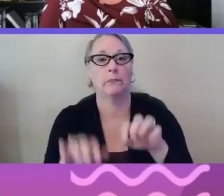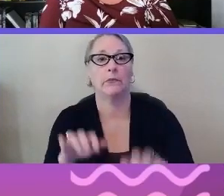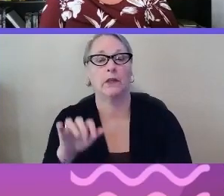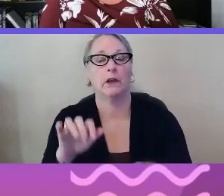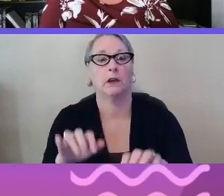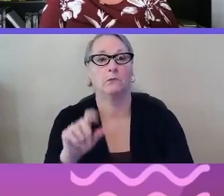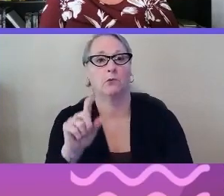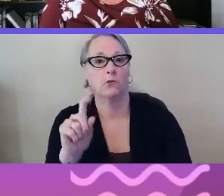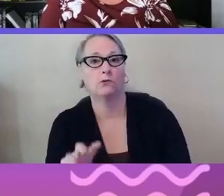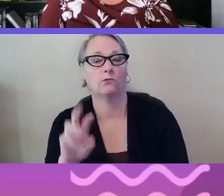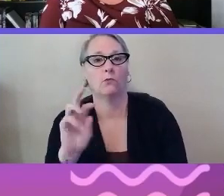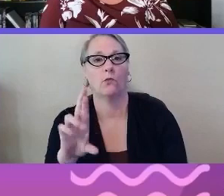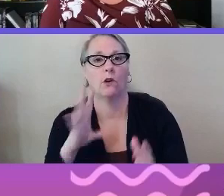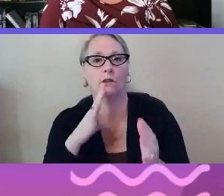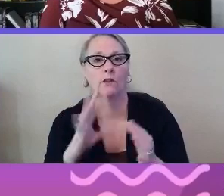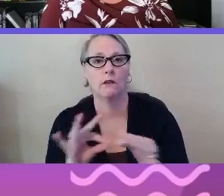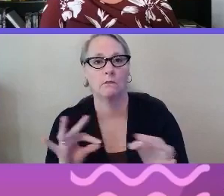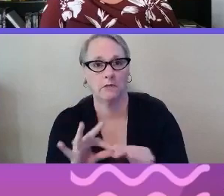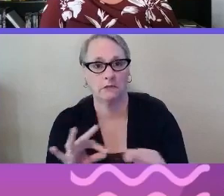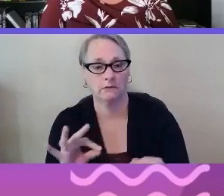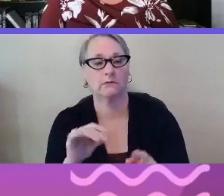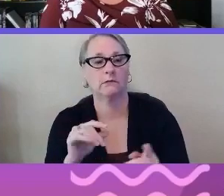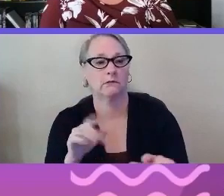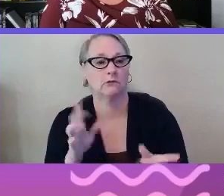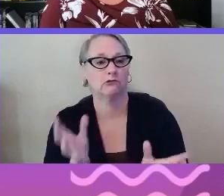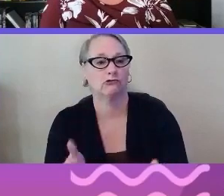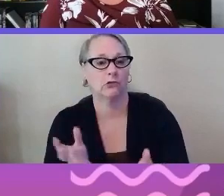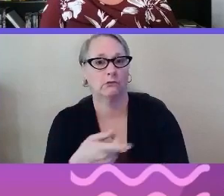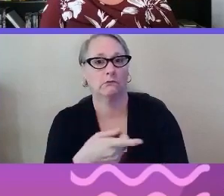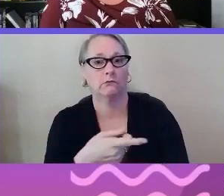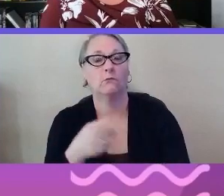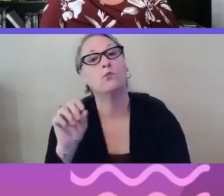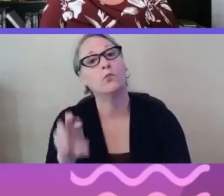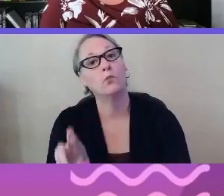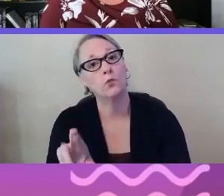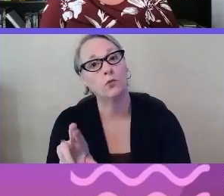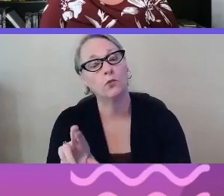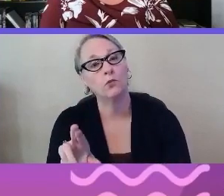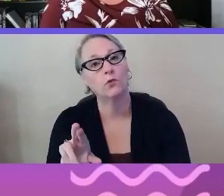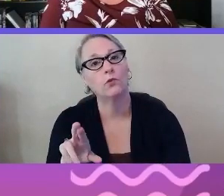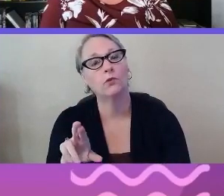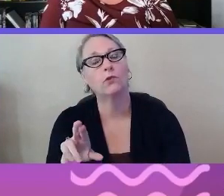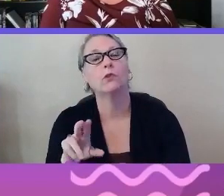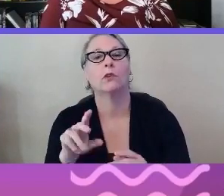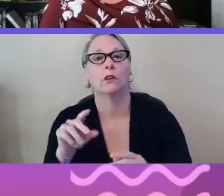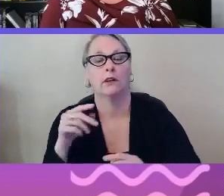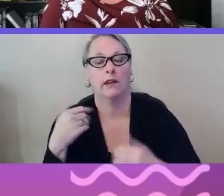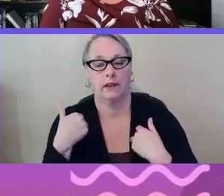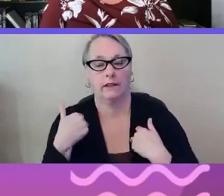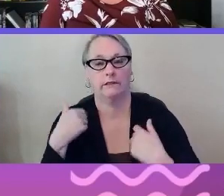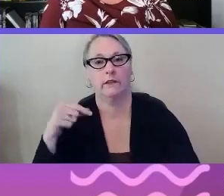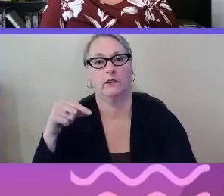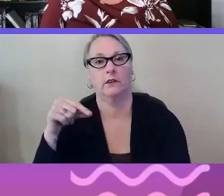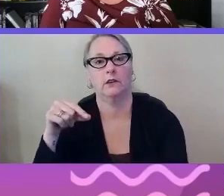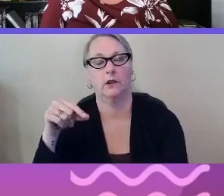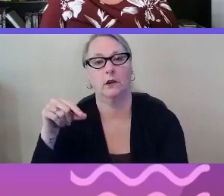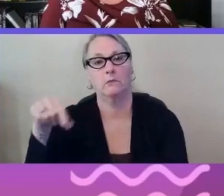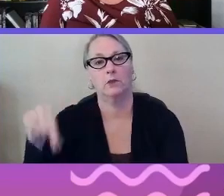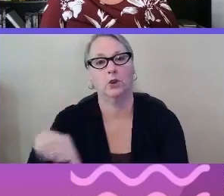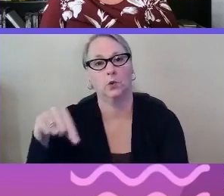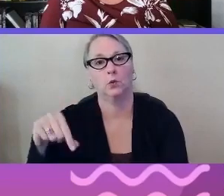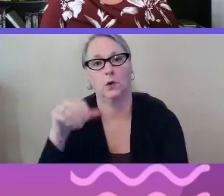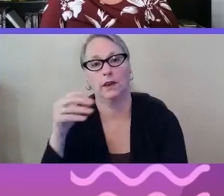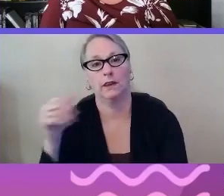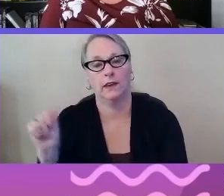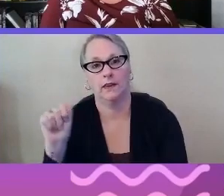that you might have in the chat, or there's also the Q&A question up at the top as well.